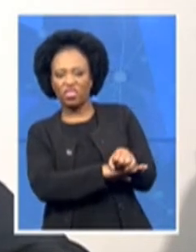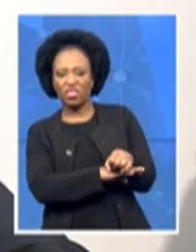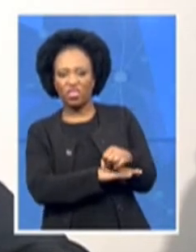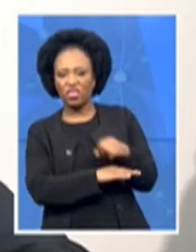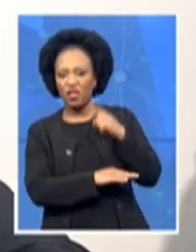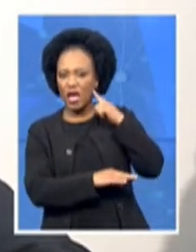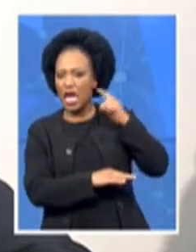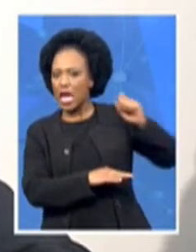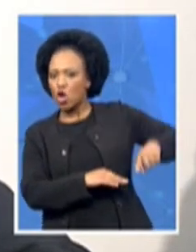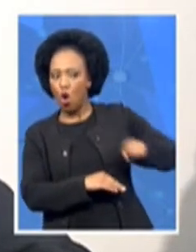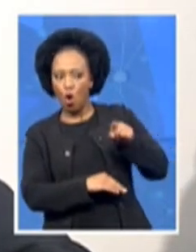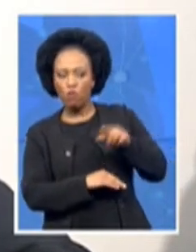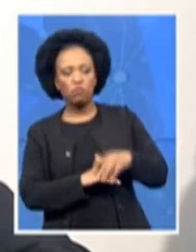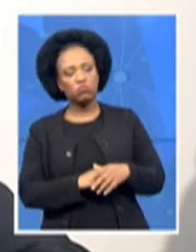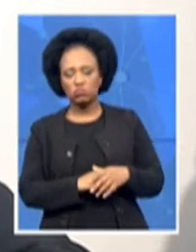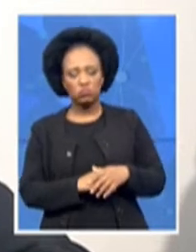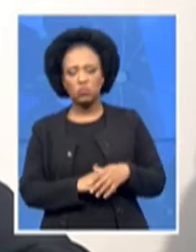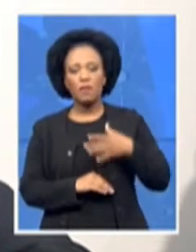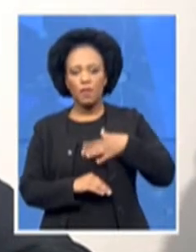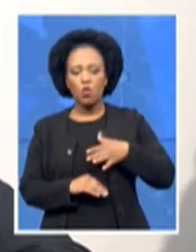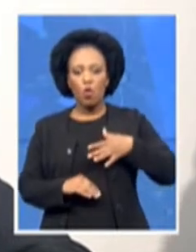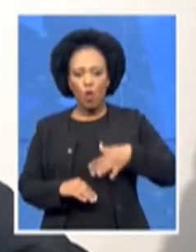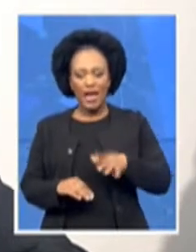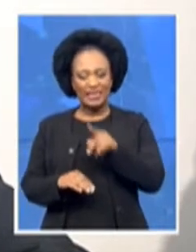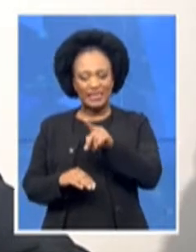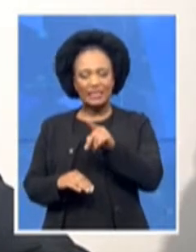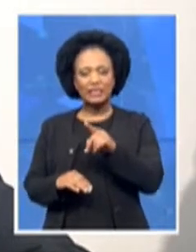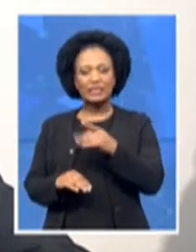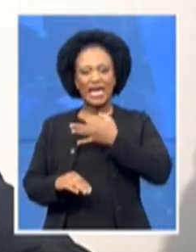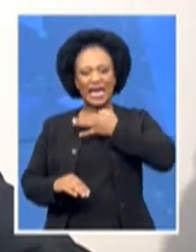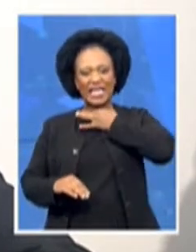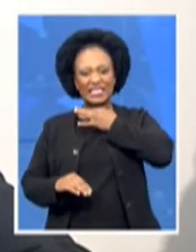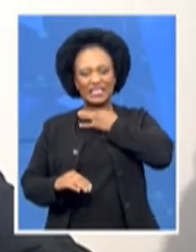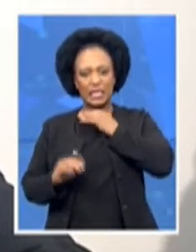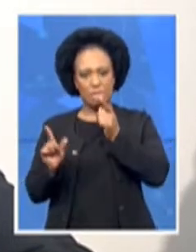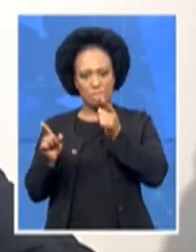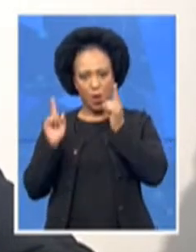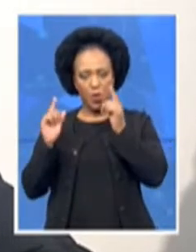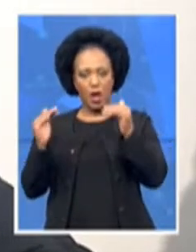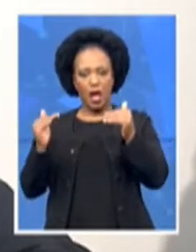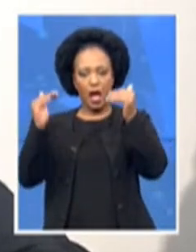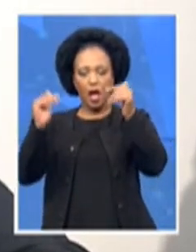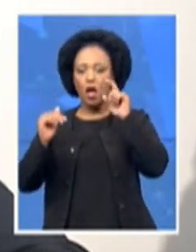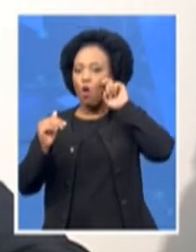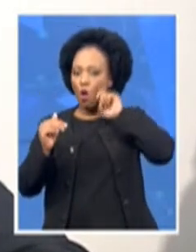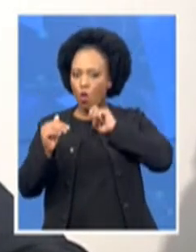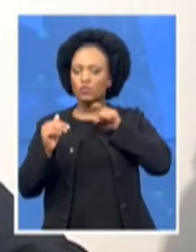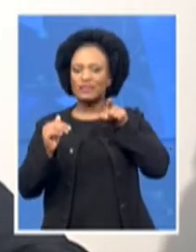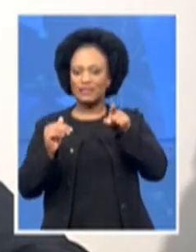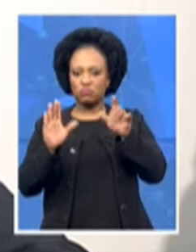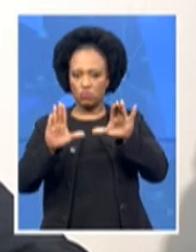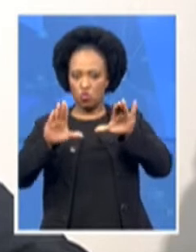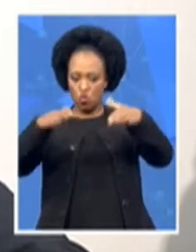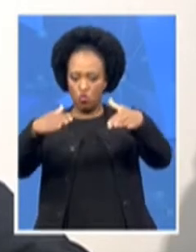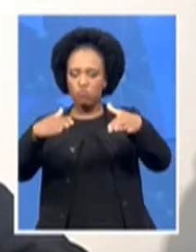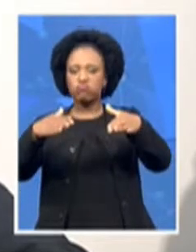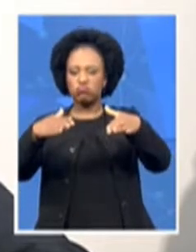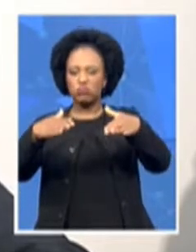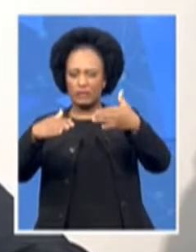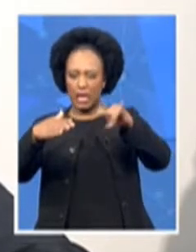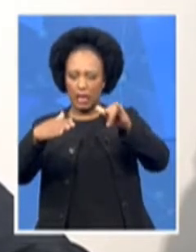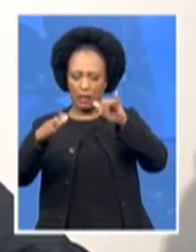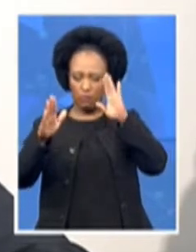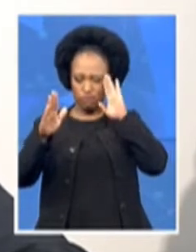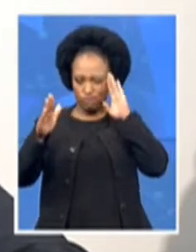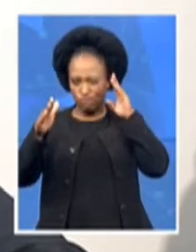high risk, which is the older people. So for now, we are not ignoring the signs of the fact that some